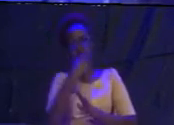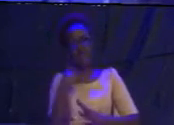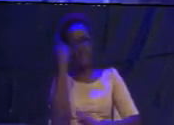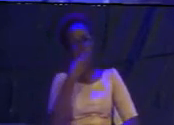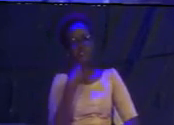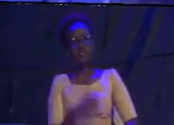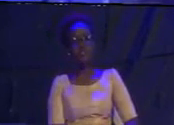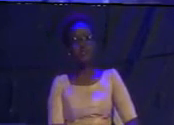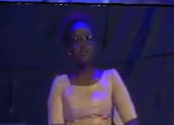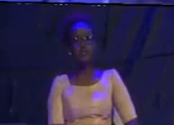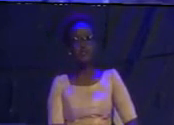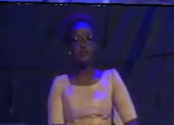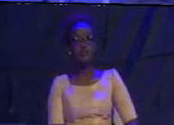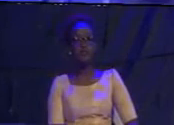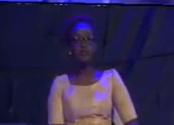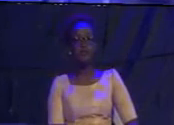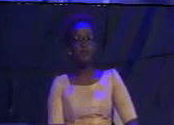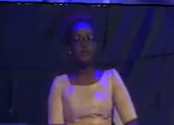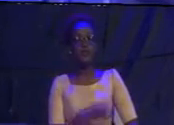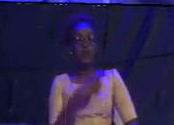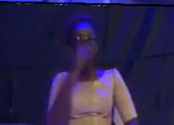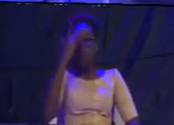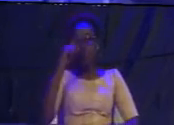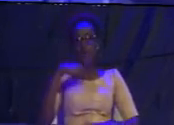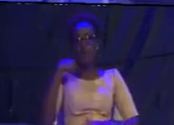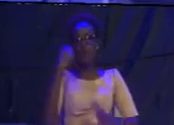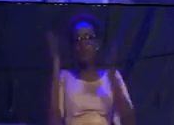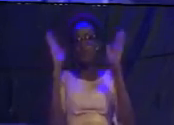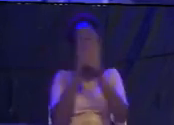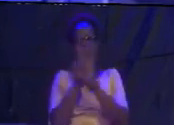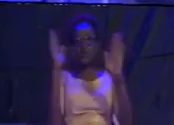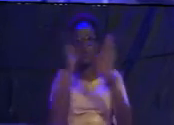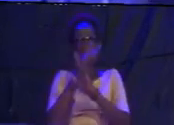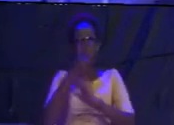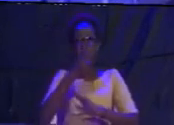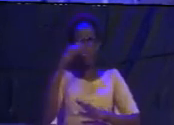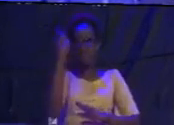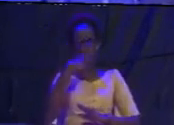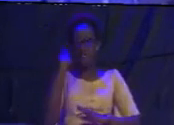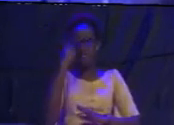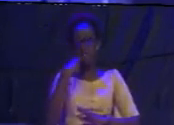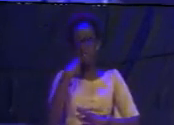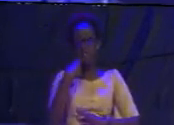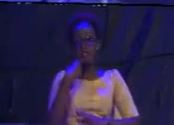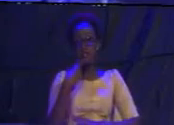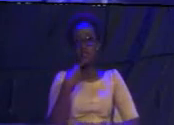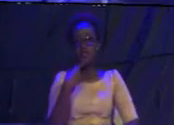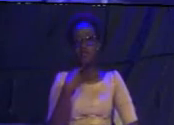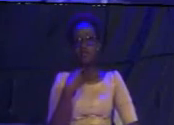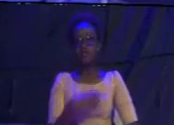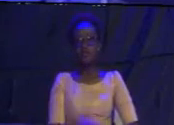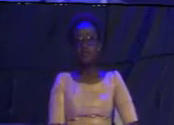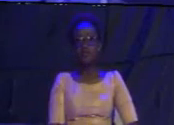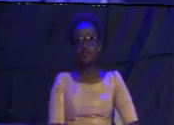thus on your face? He was holding his face, lying down on